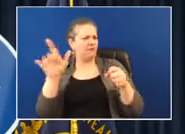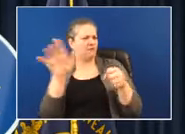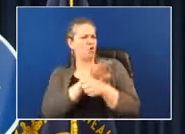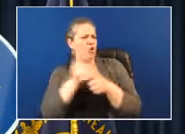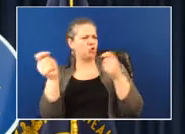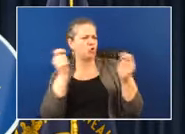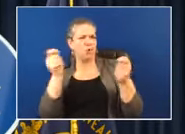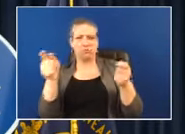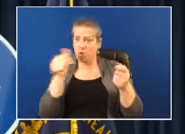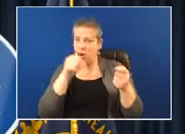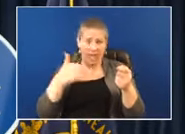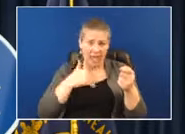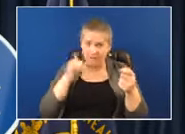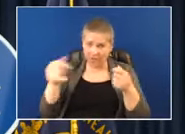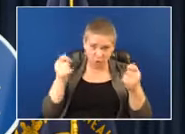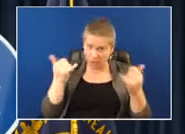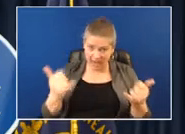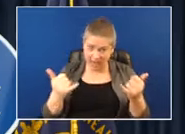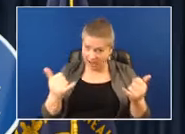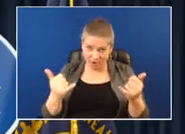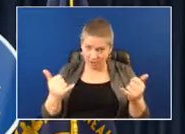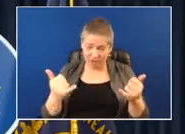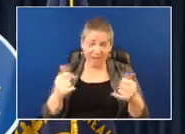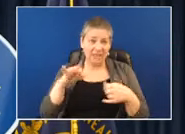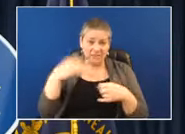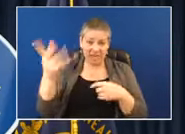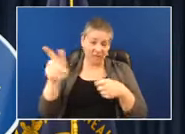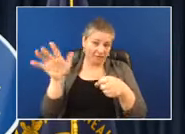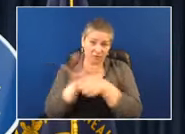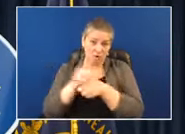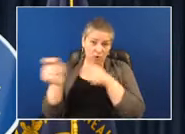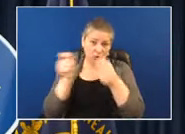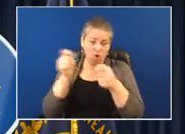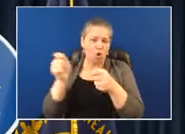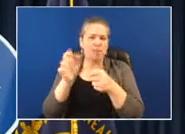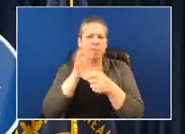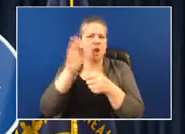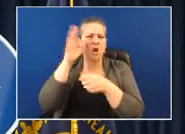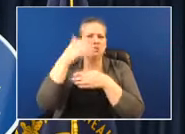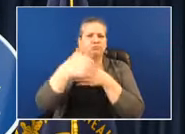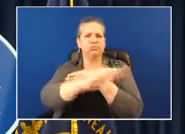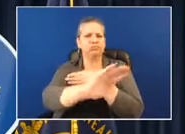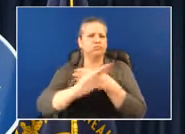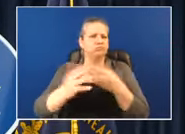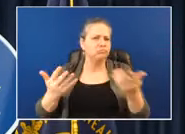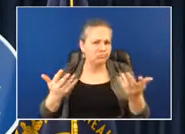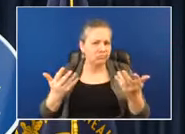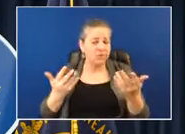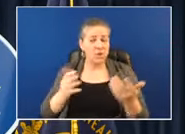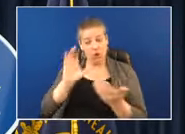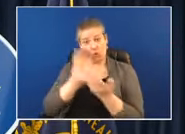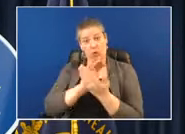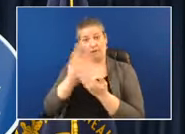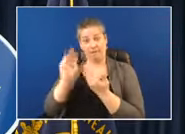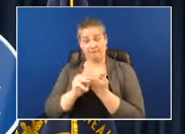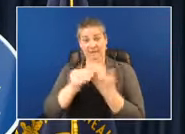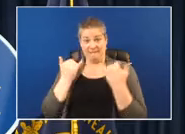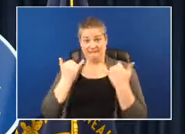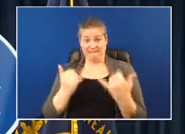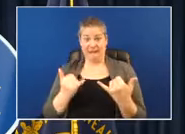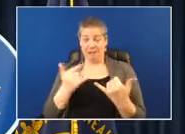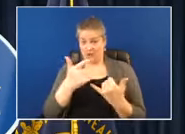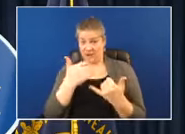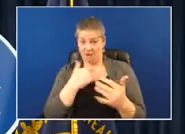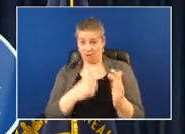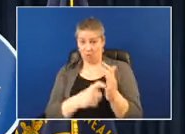coming away from parents. On the curriculum, you are now having a required portion of